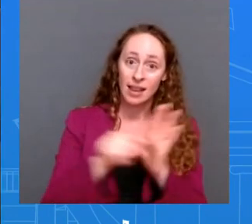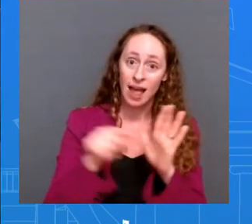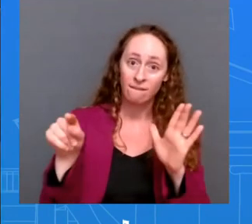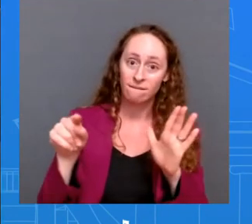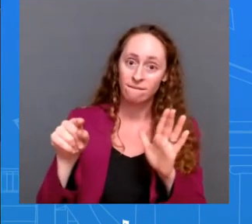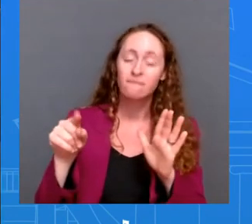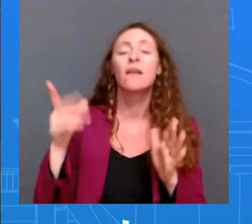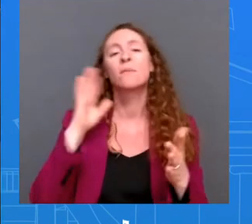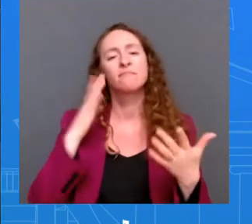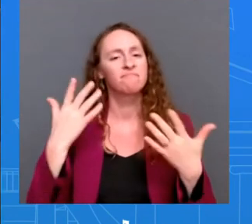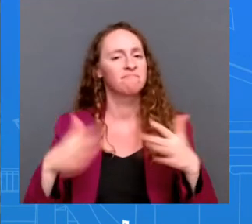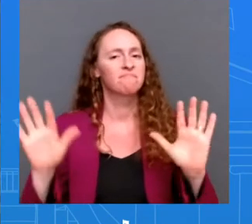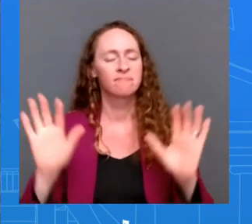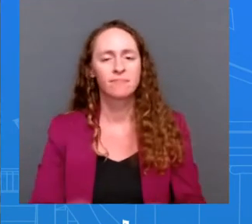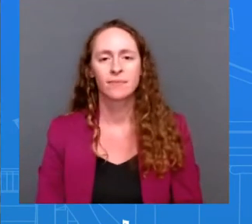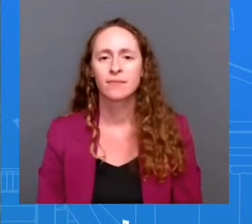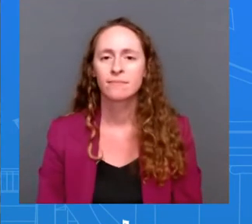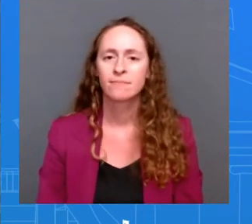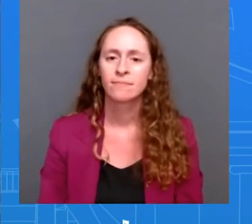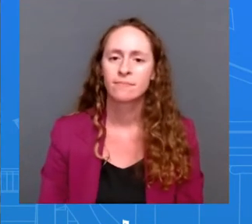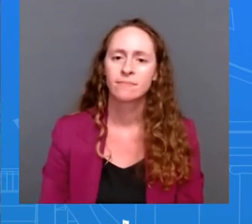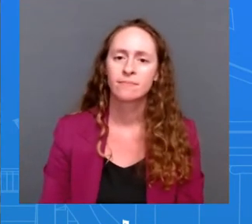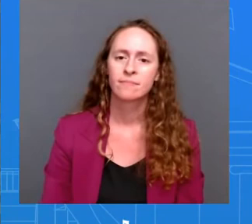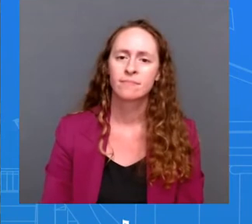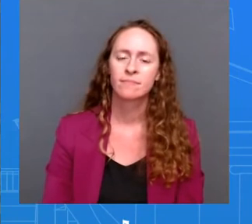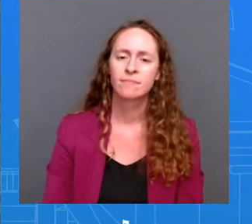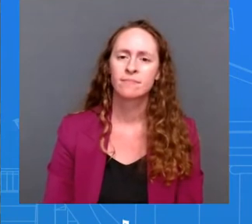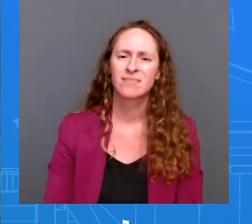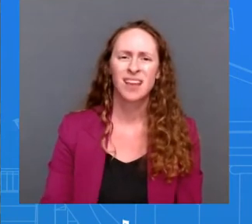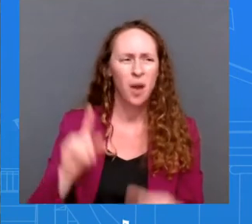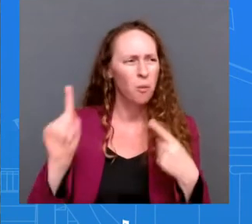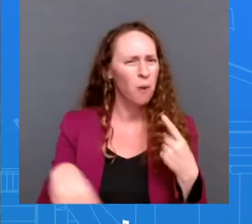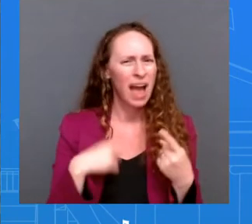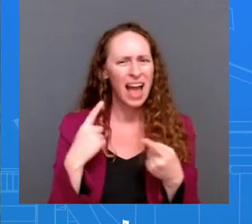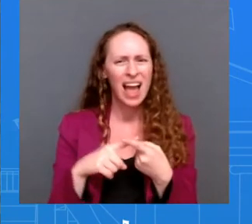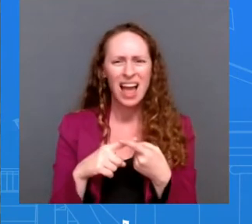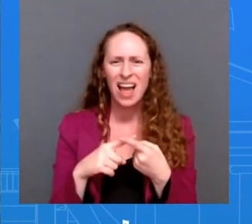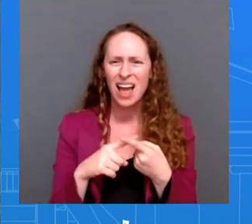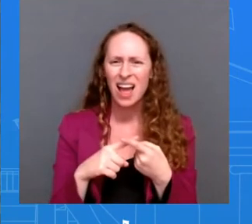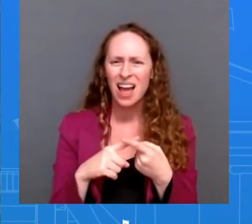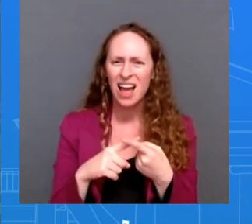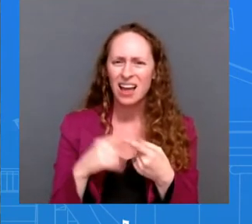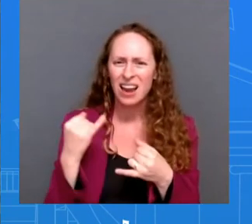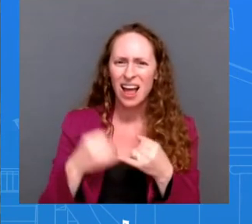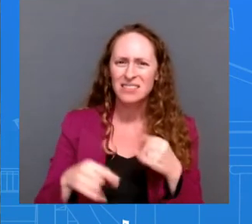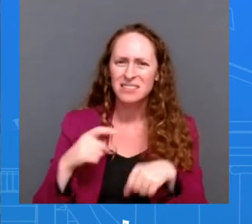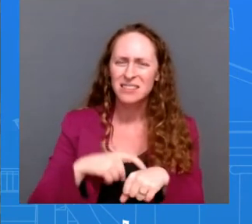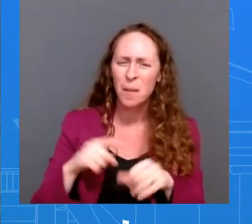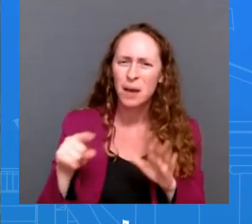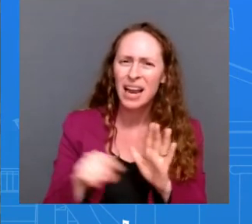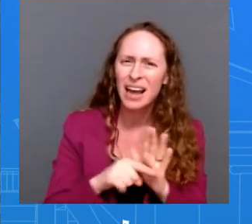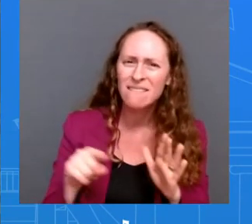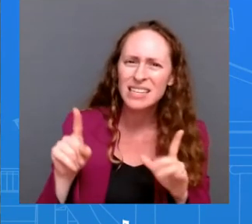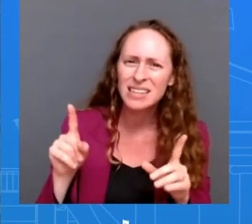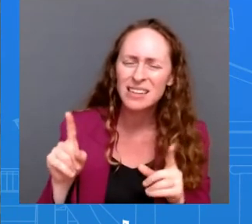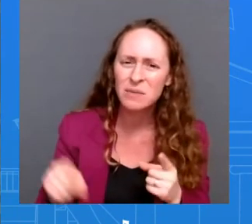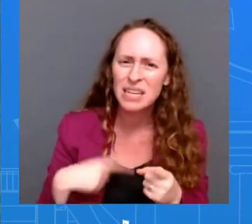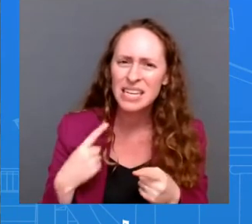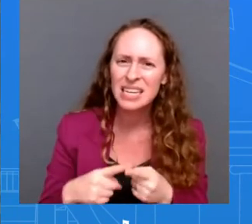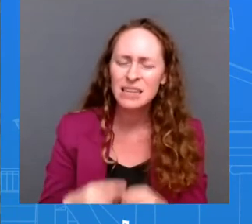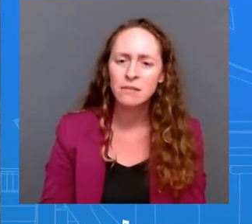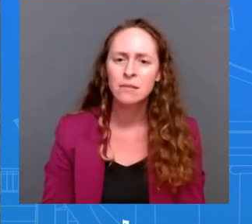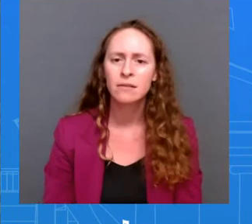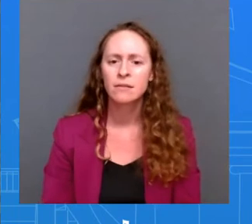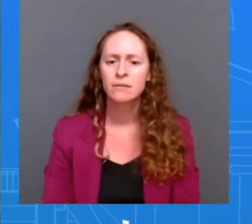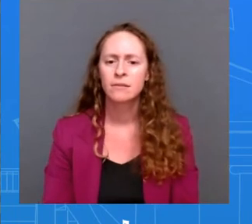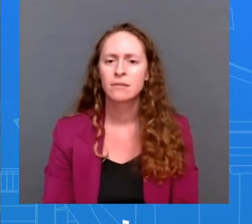be? Well, the last time we shared, because of his unique role, right, he is the president, and we've tried to make sure that we protect all of you and we